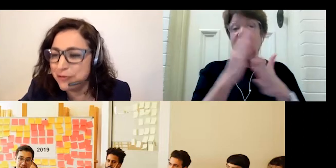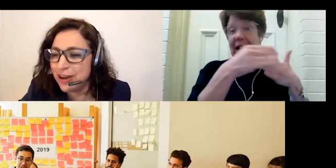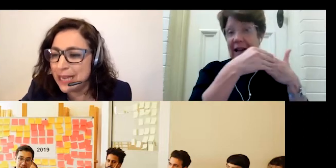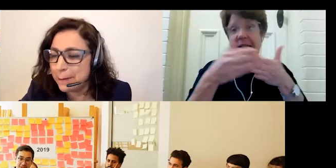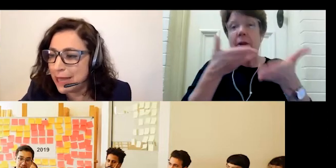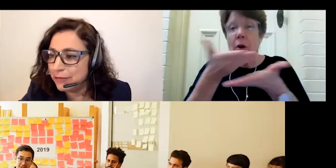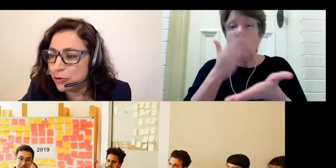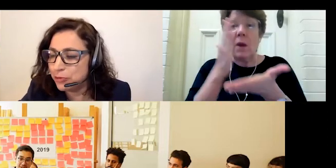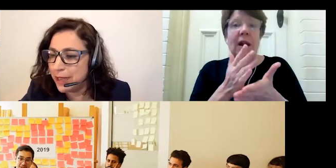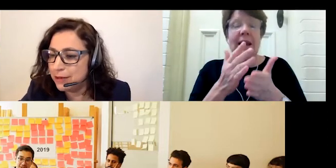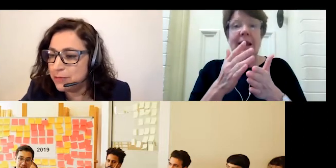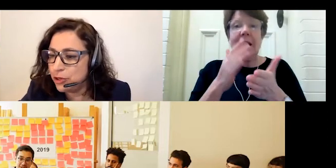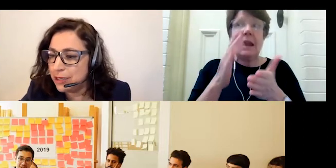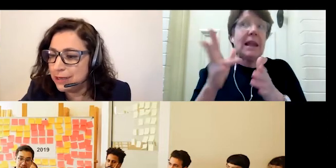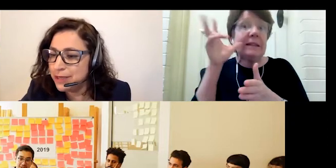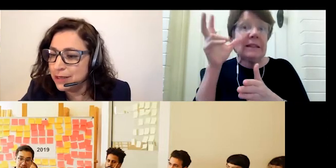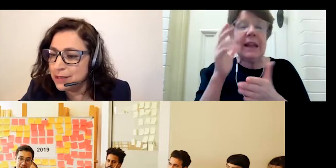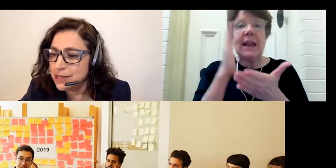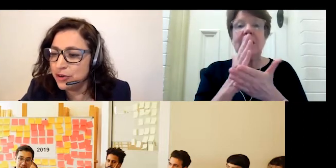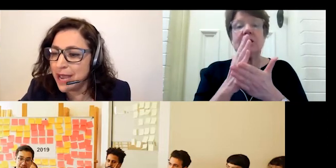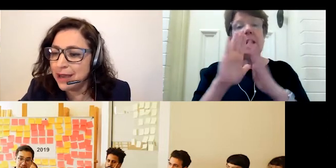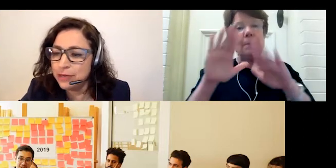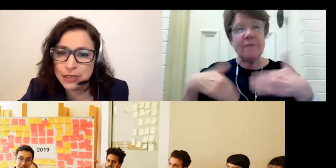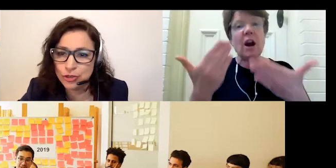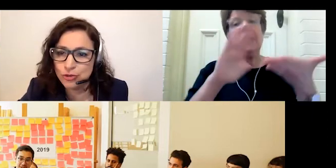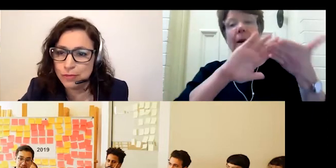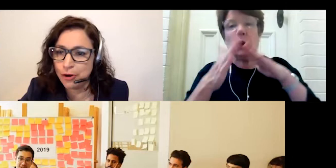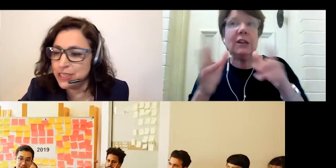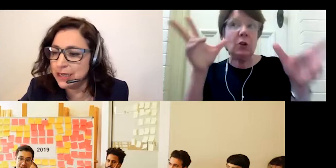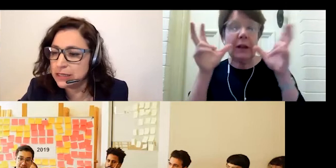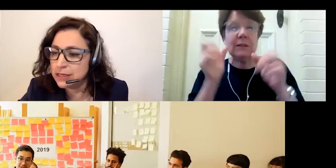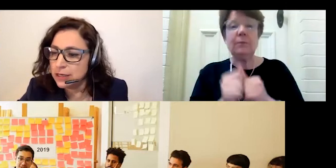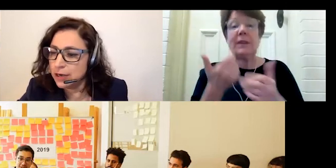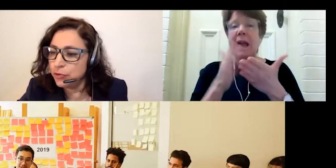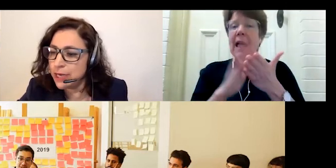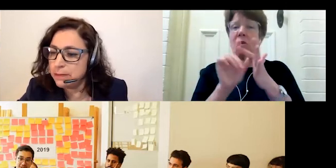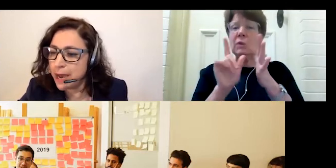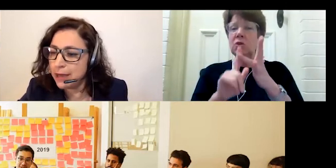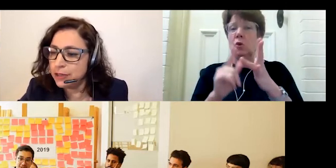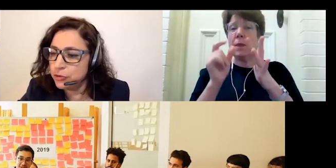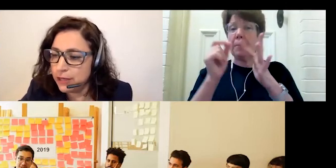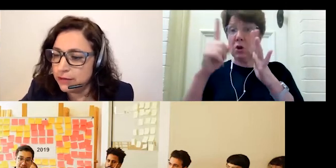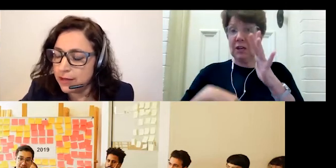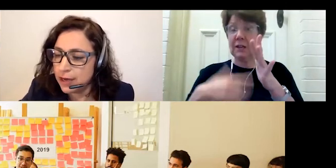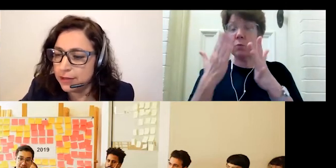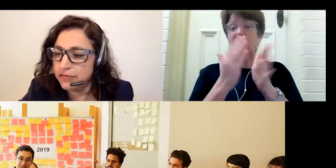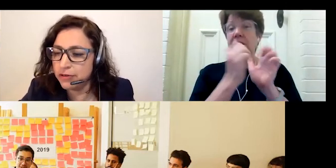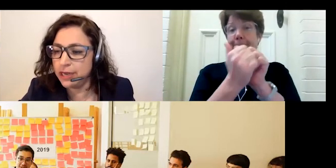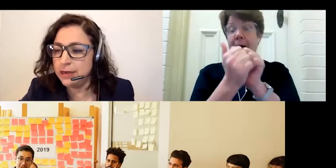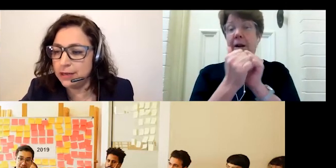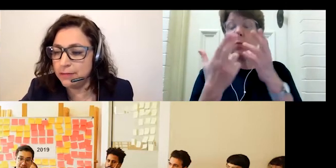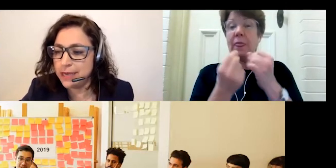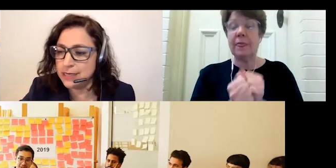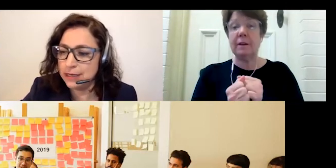listening and providing a platform and community. So how did we do the project? We partnered with the